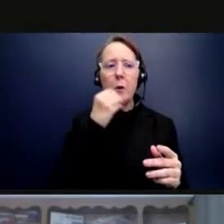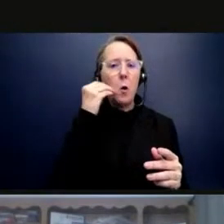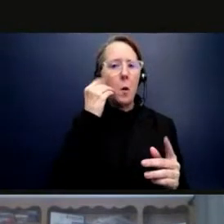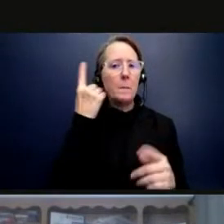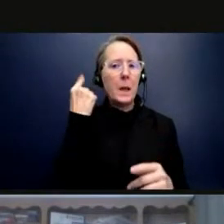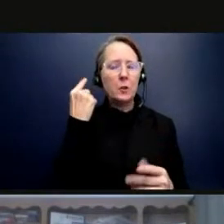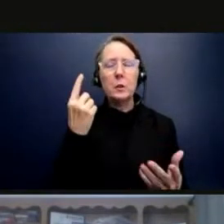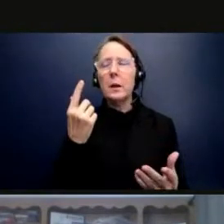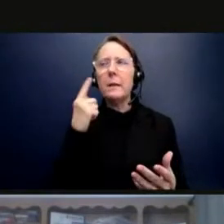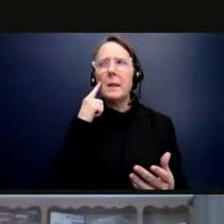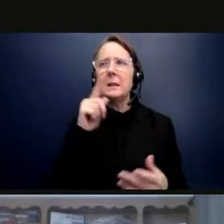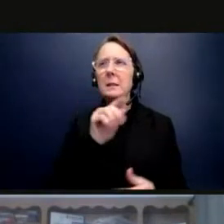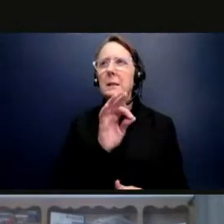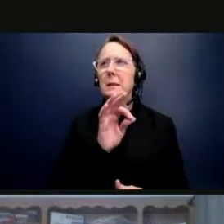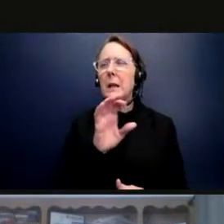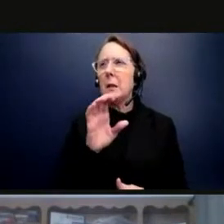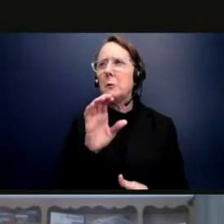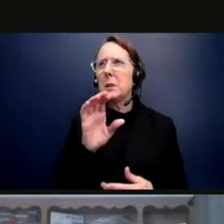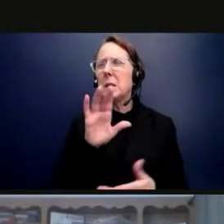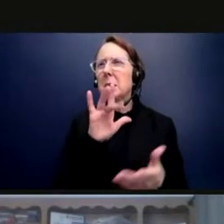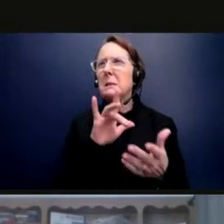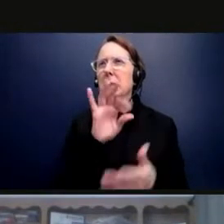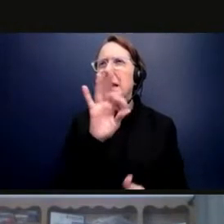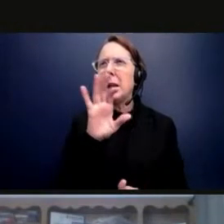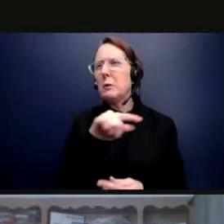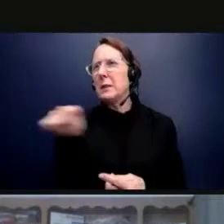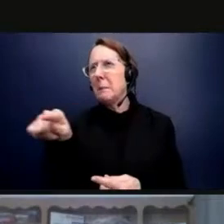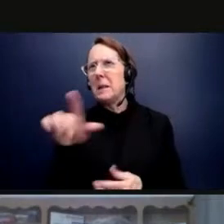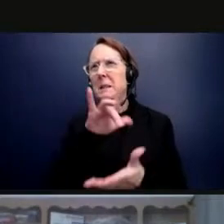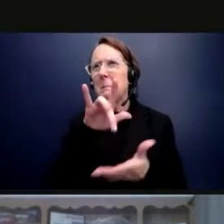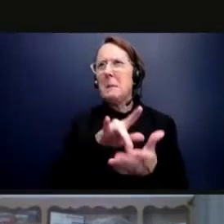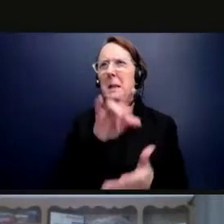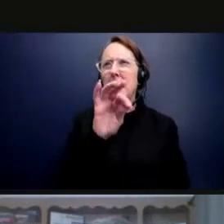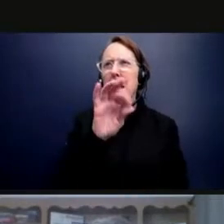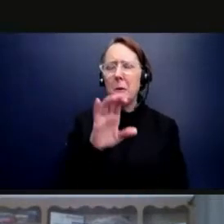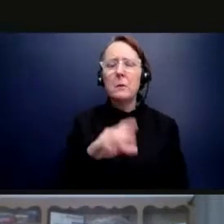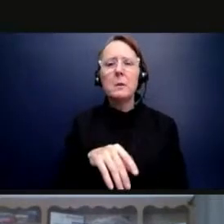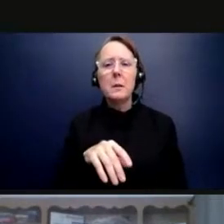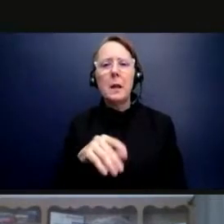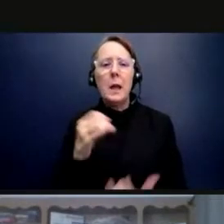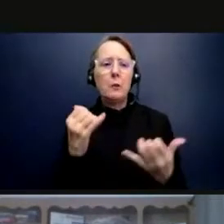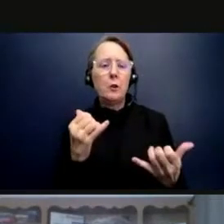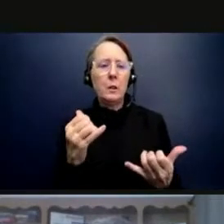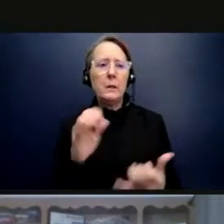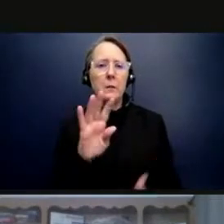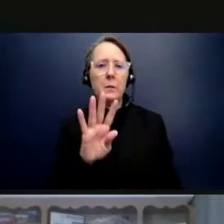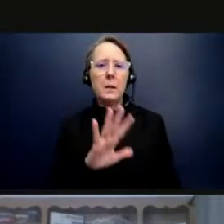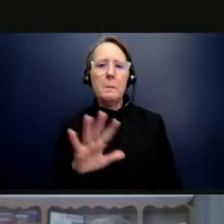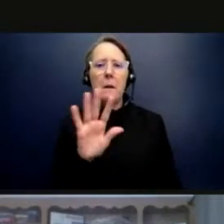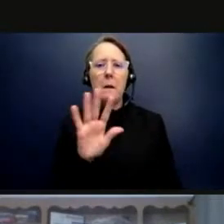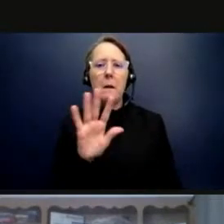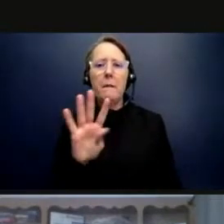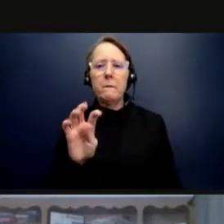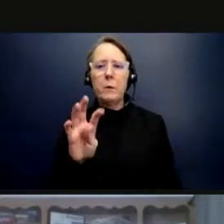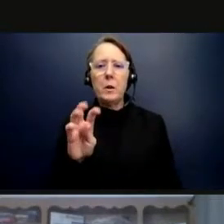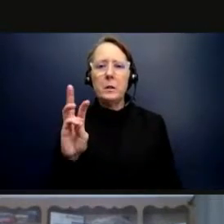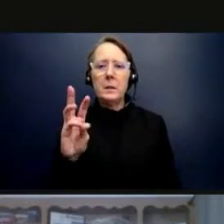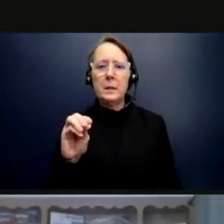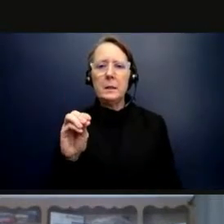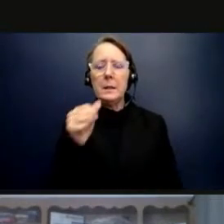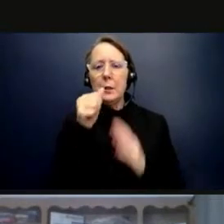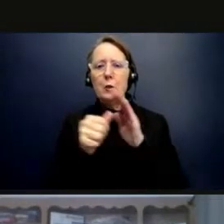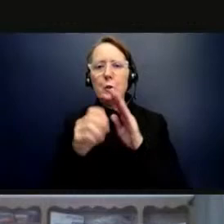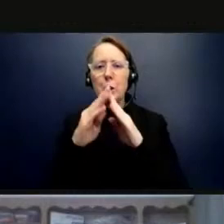900, mid 900s. And then that currently right now there's about 460 shelter beds.